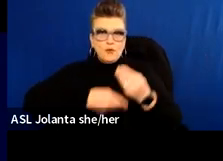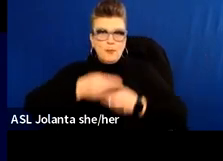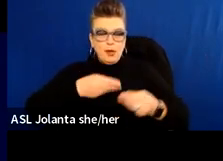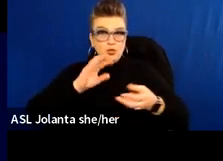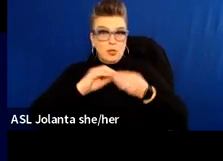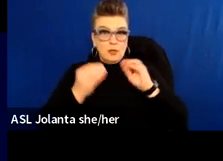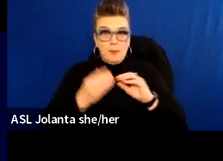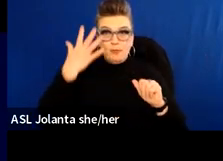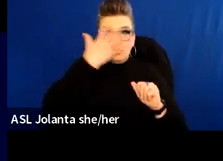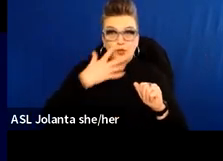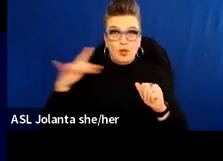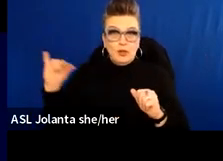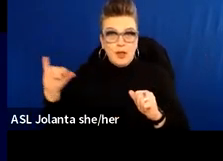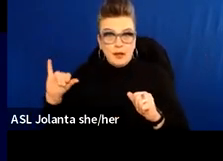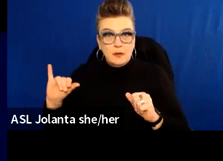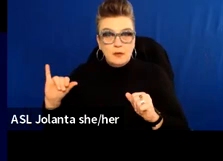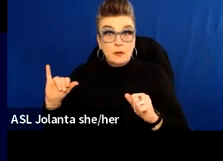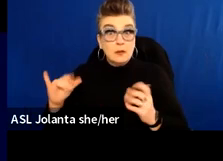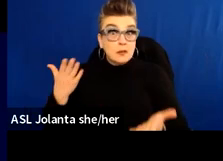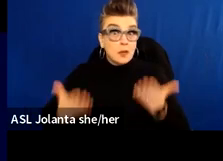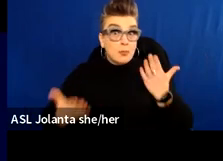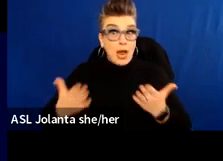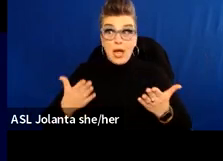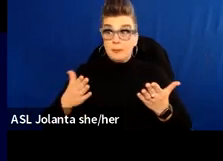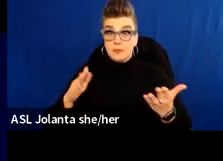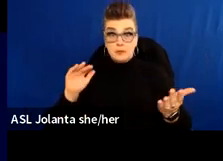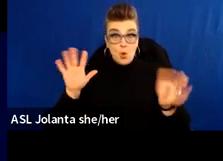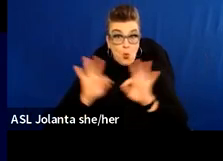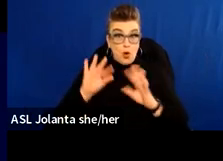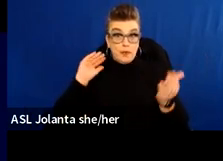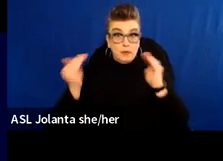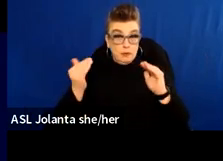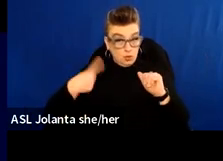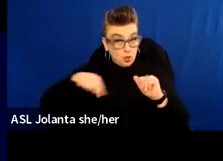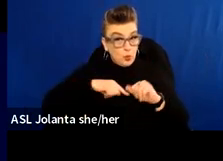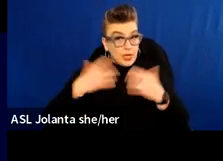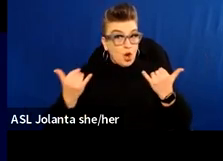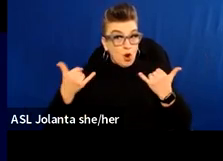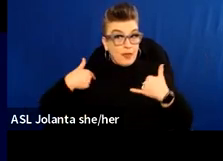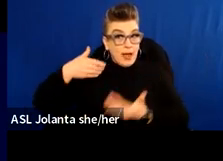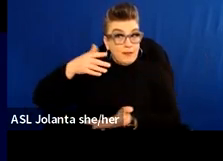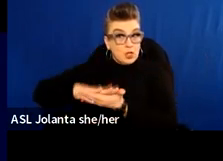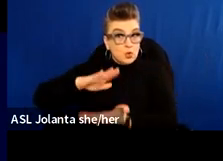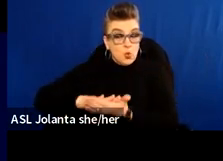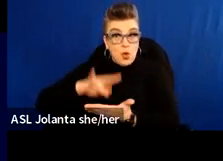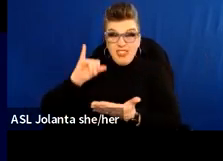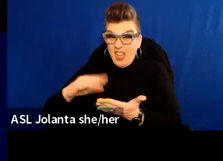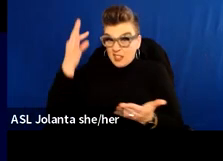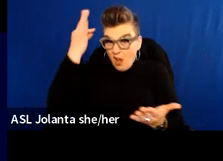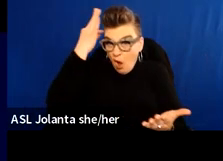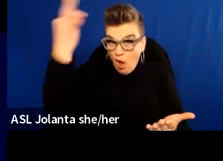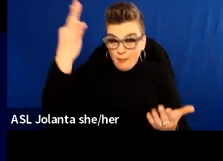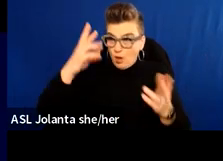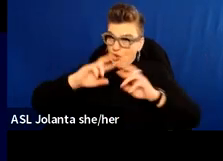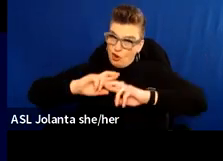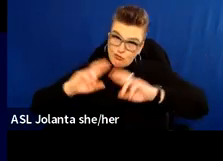and perhaps in comparison do we currently have a school that is close to already being able to